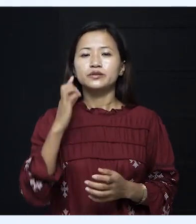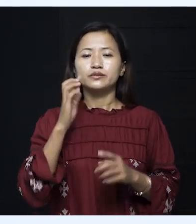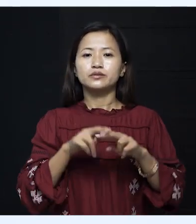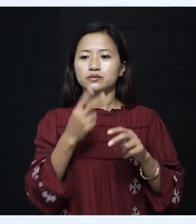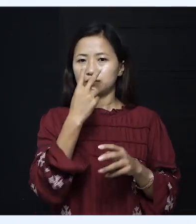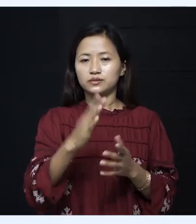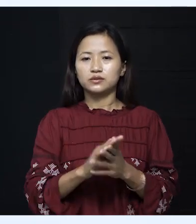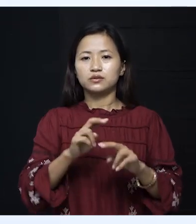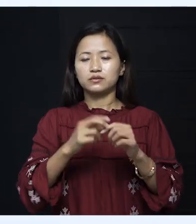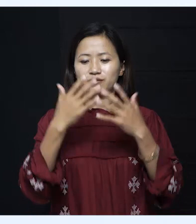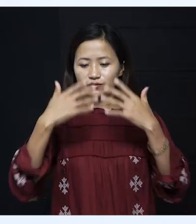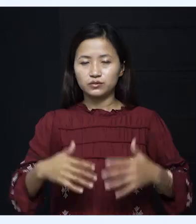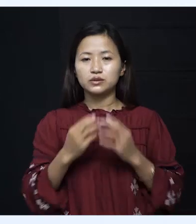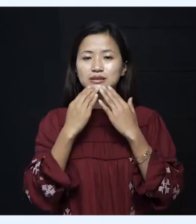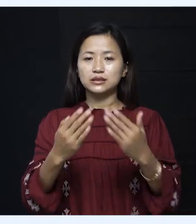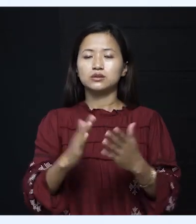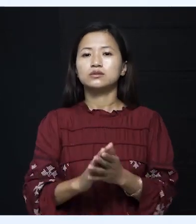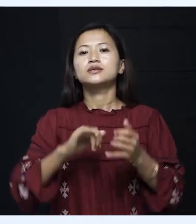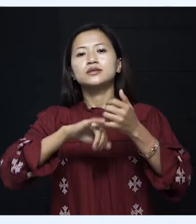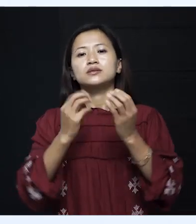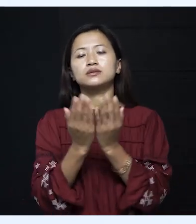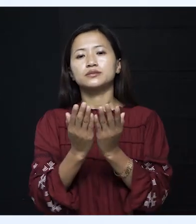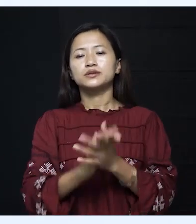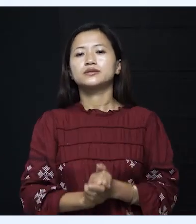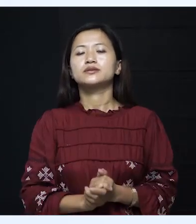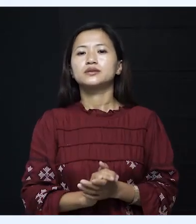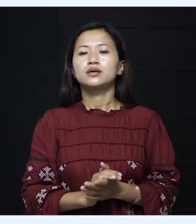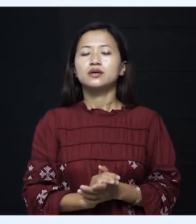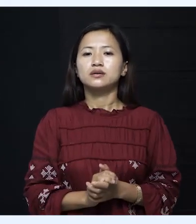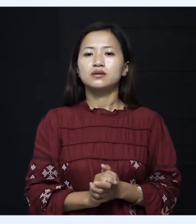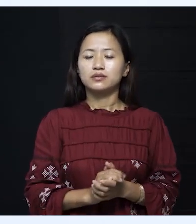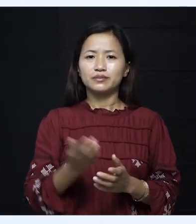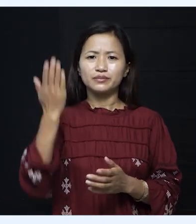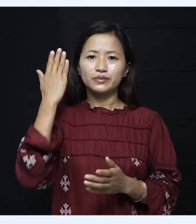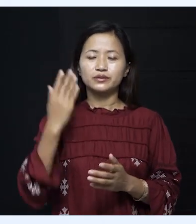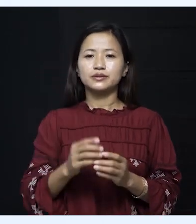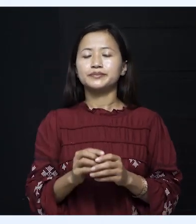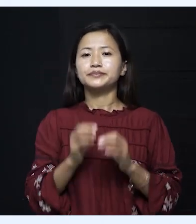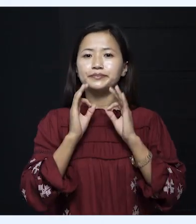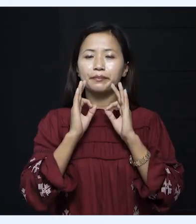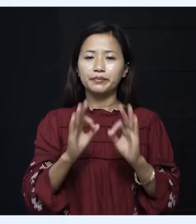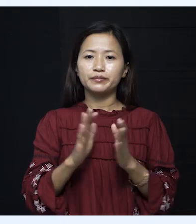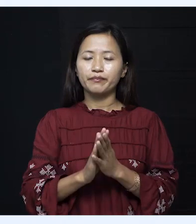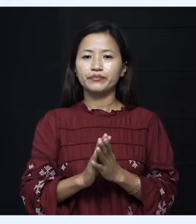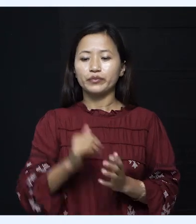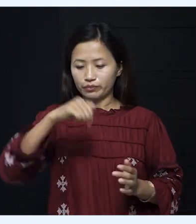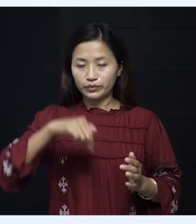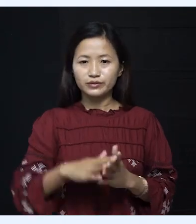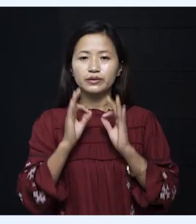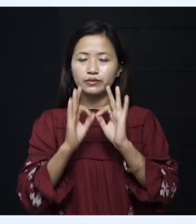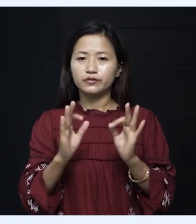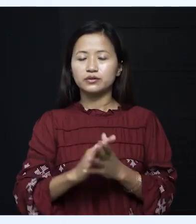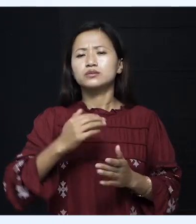to take a look at the form, schools is our subject and has here denotes that it is in the present perfect and so on. And